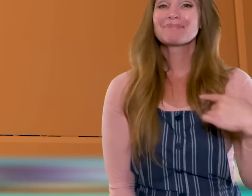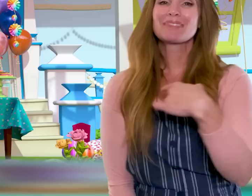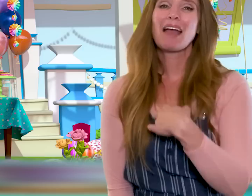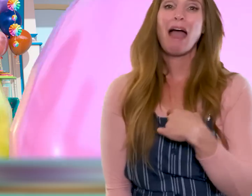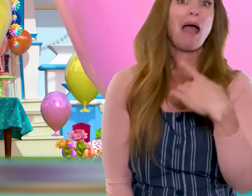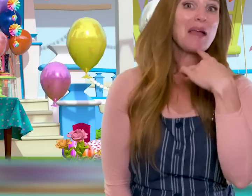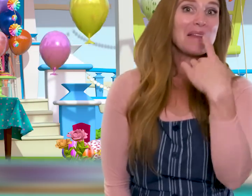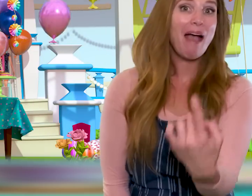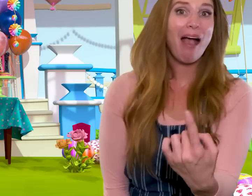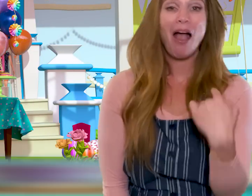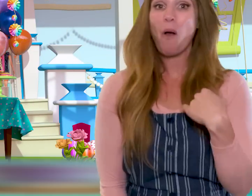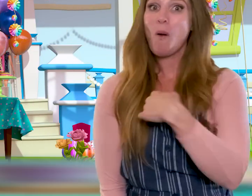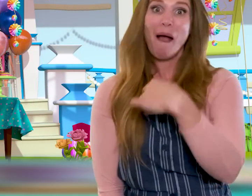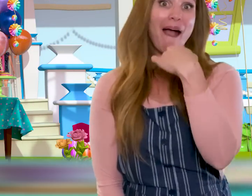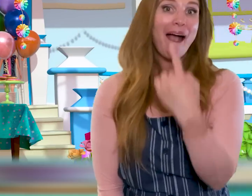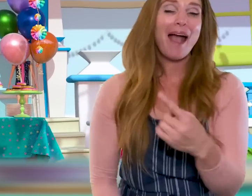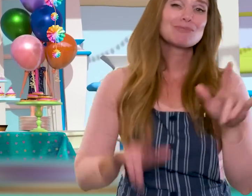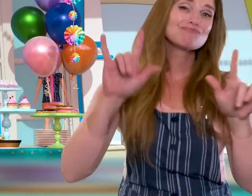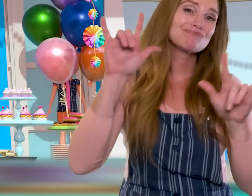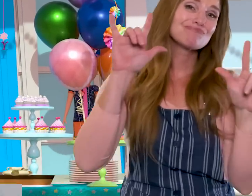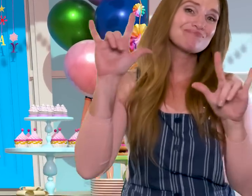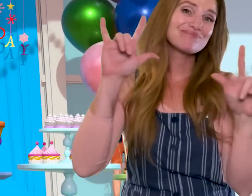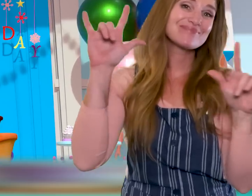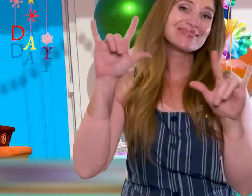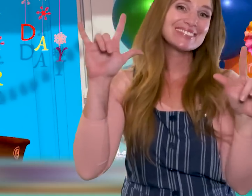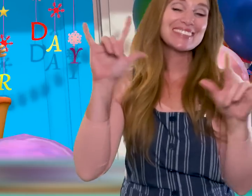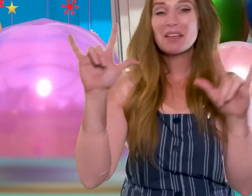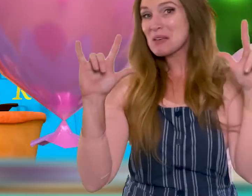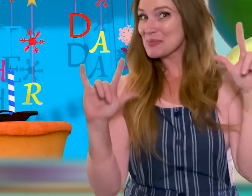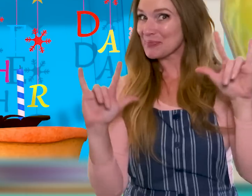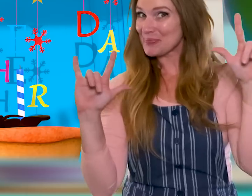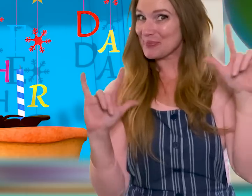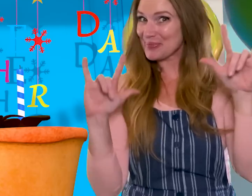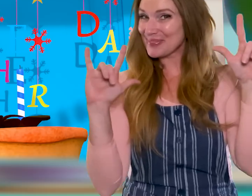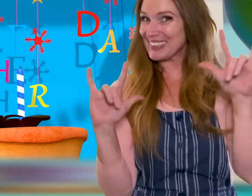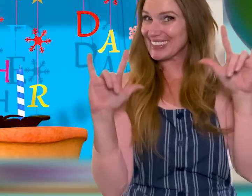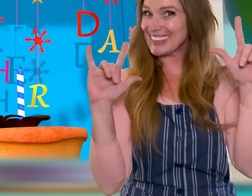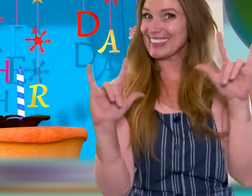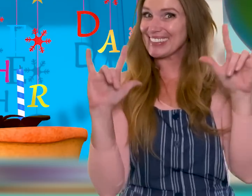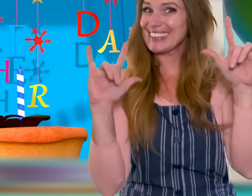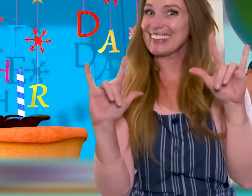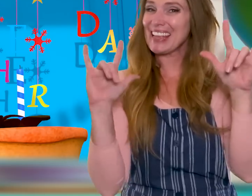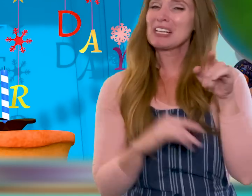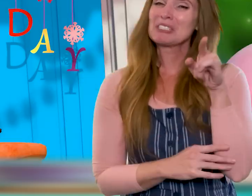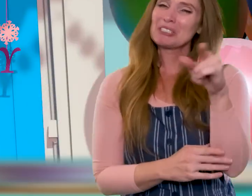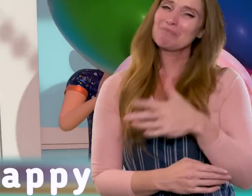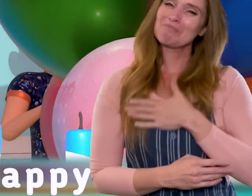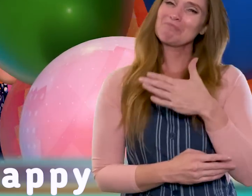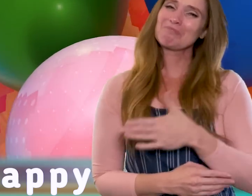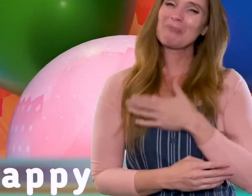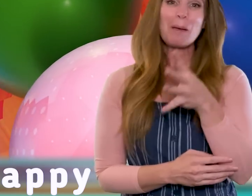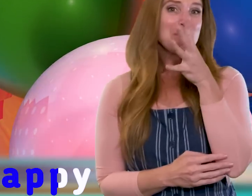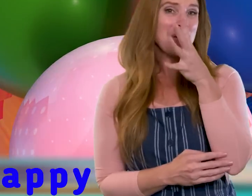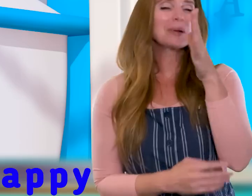we will say we will say we love you we love you she won be